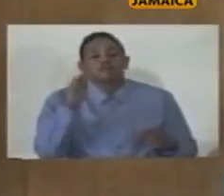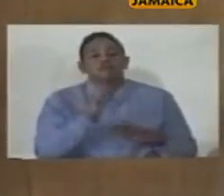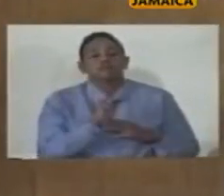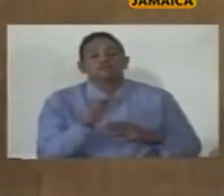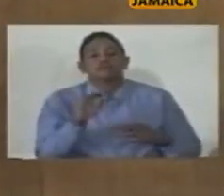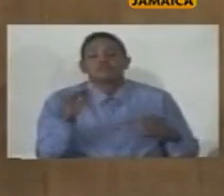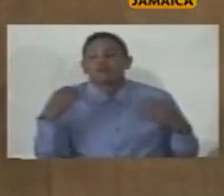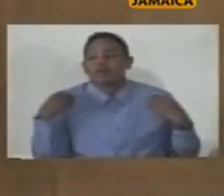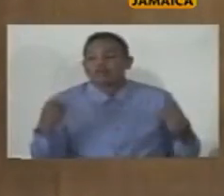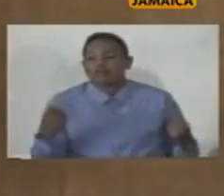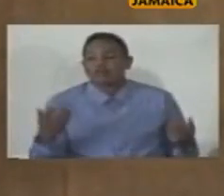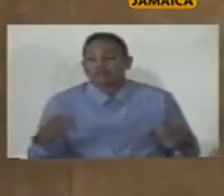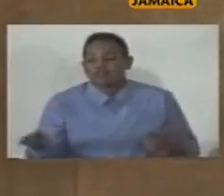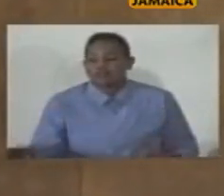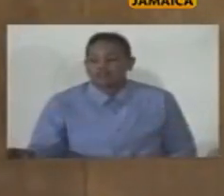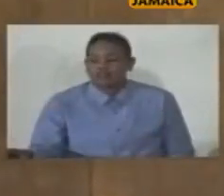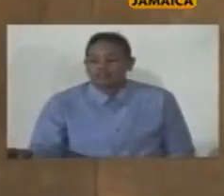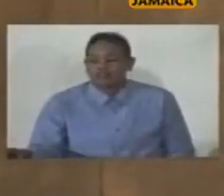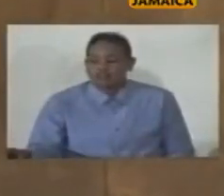Health.